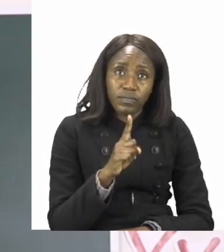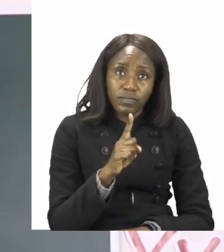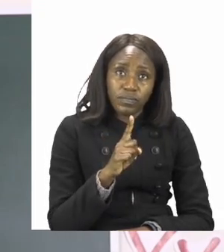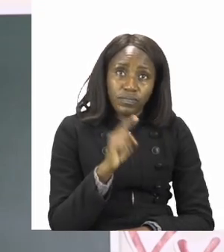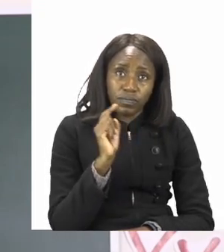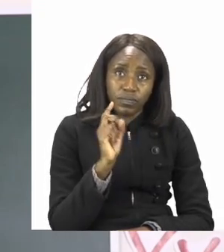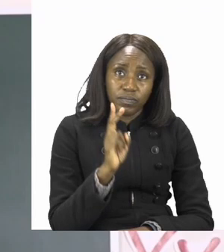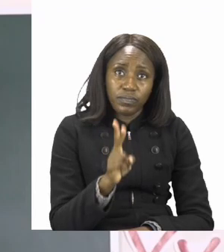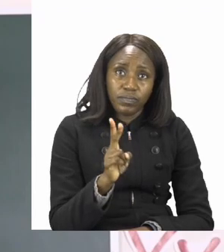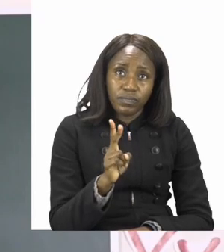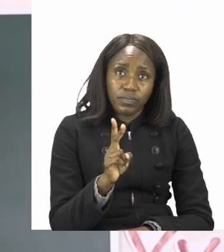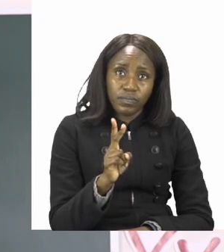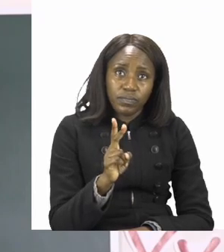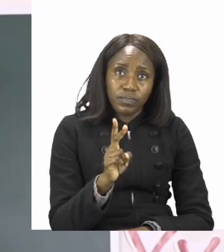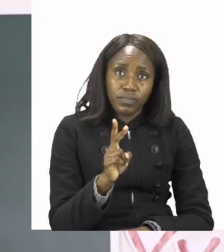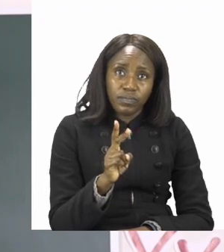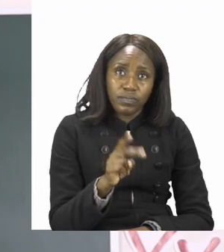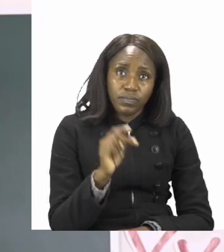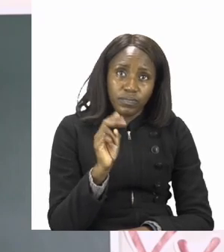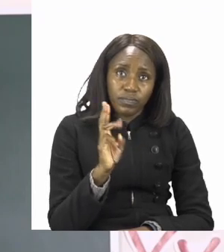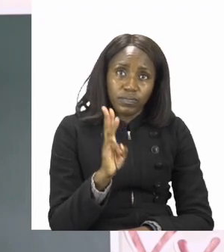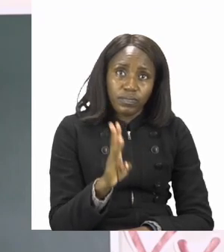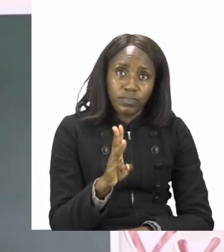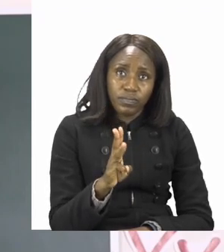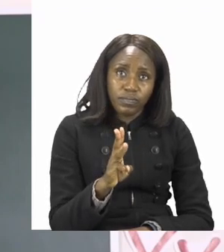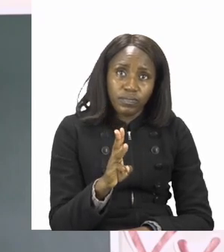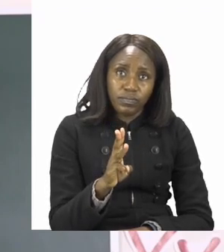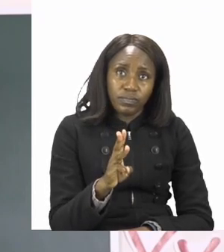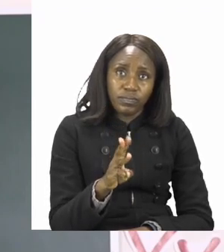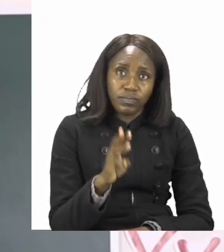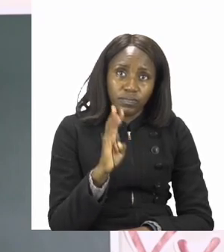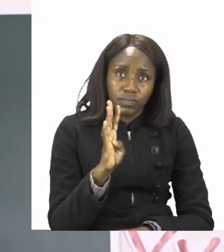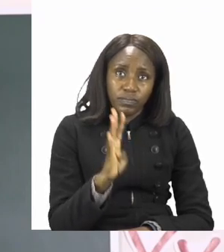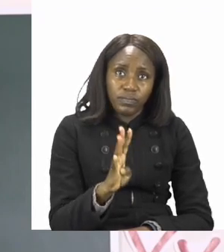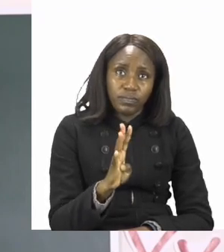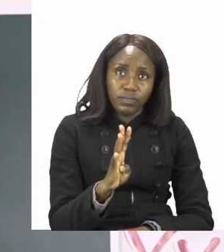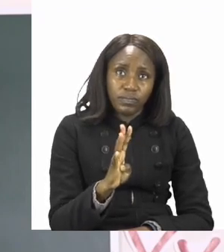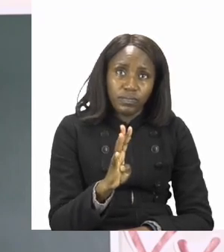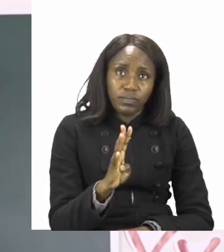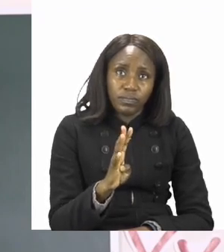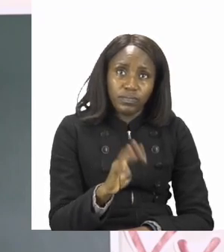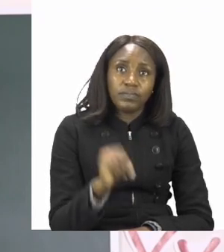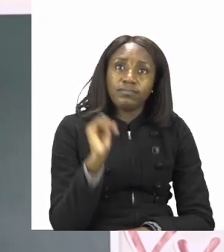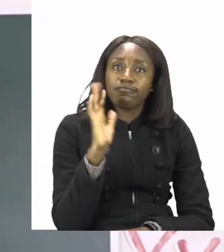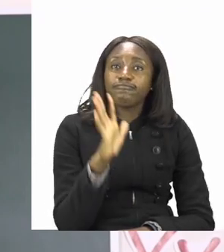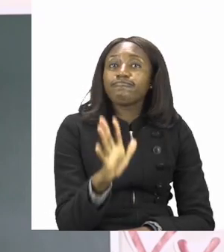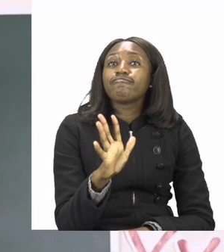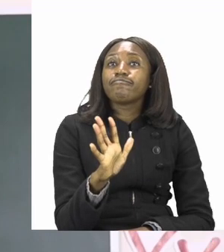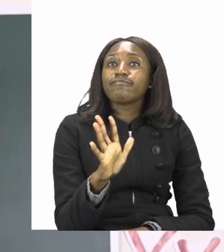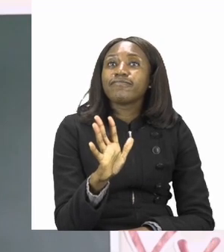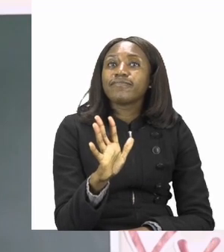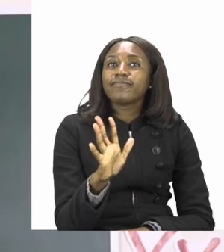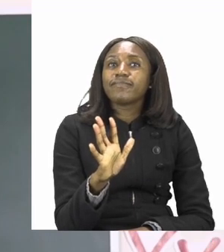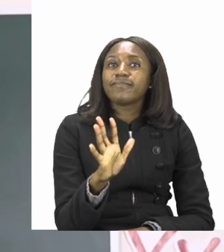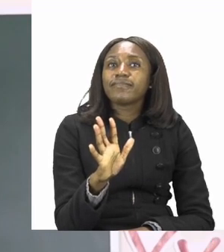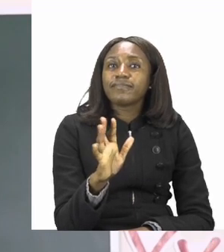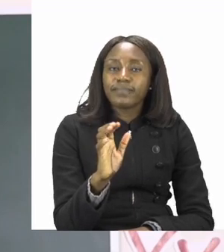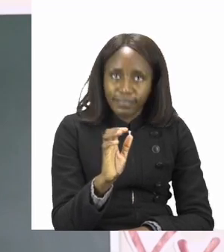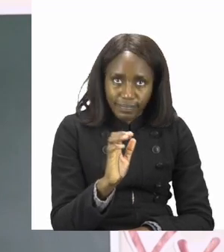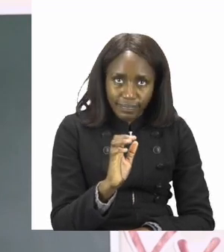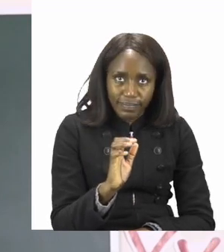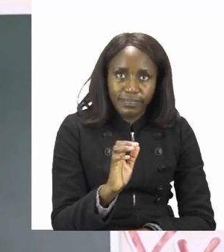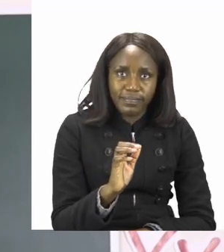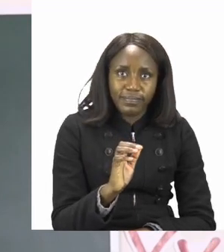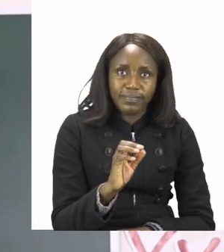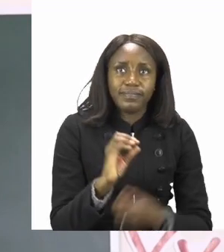1, 2, 3, 4, 5. And